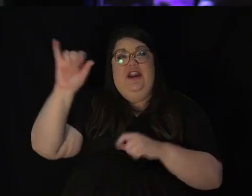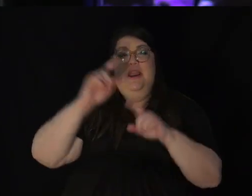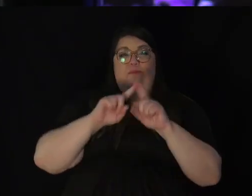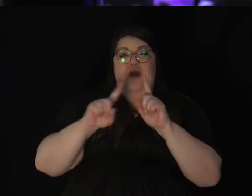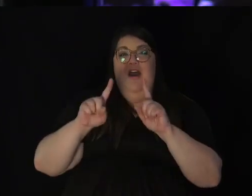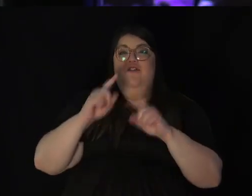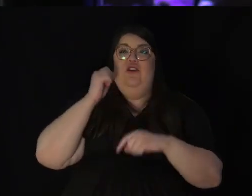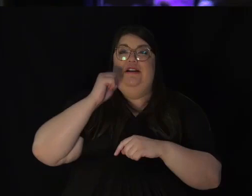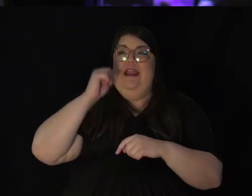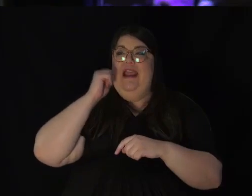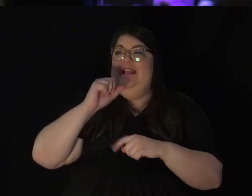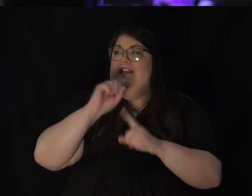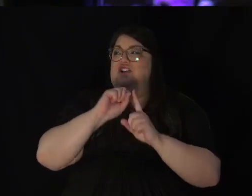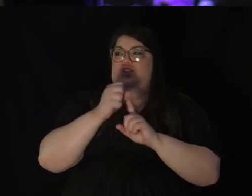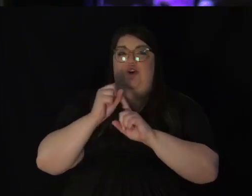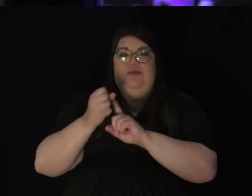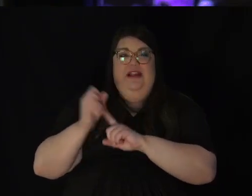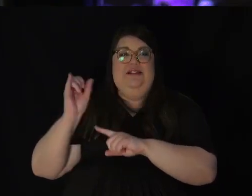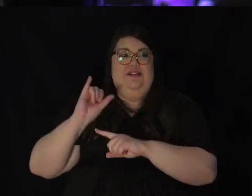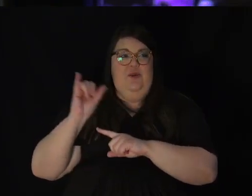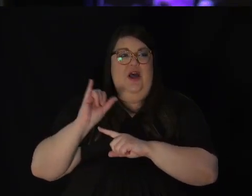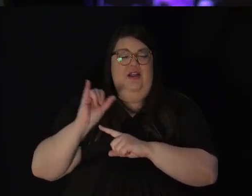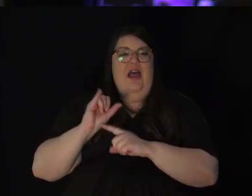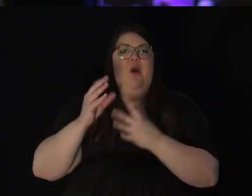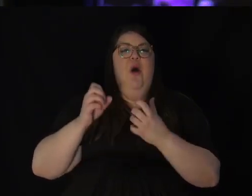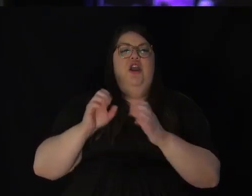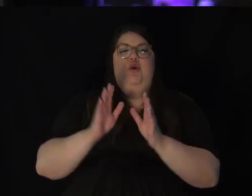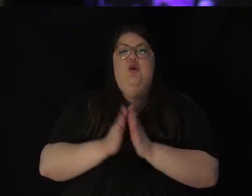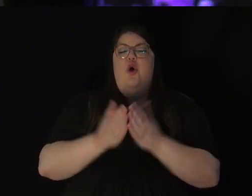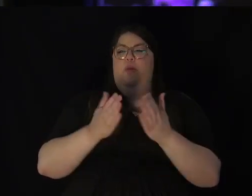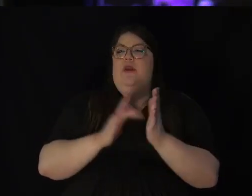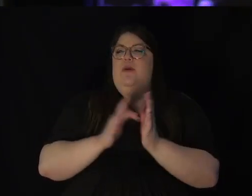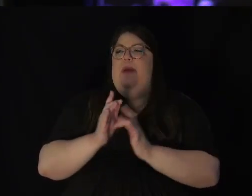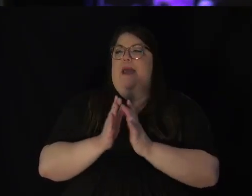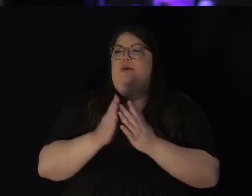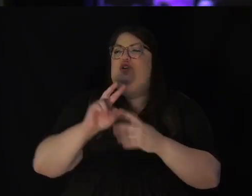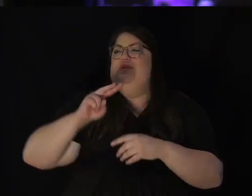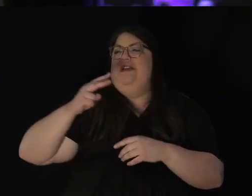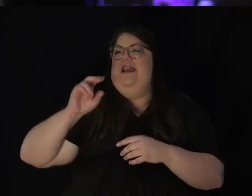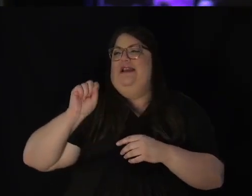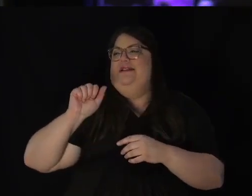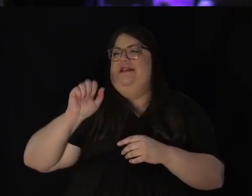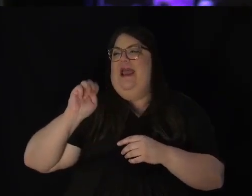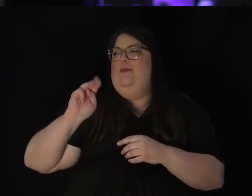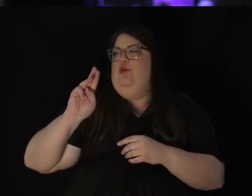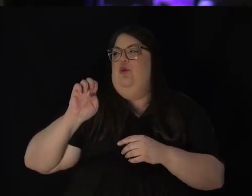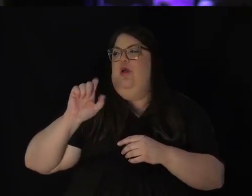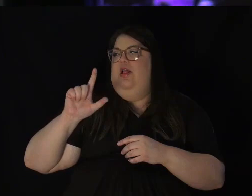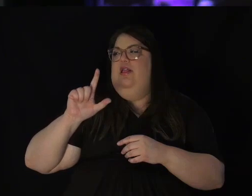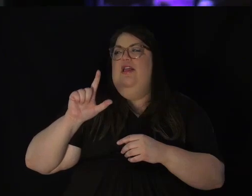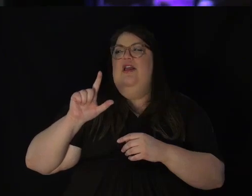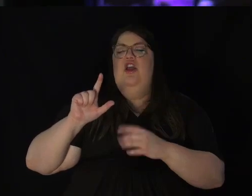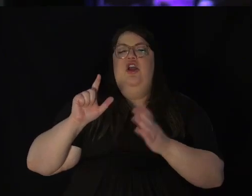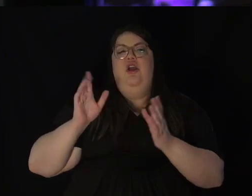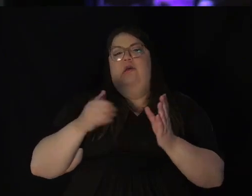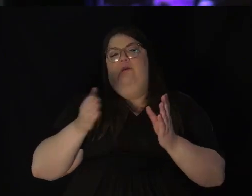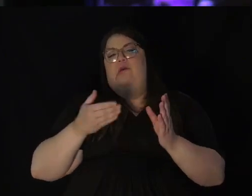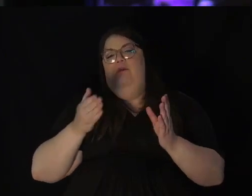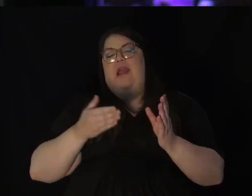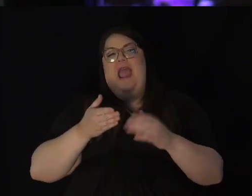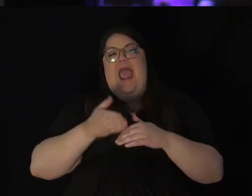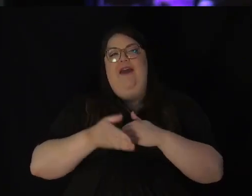for daily circumstances as well. I want you to turn your Bible to 2 Samuel. So you got to go forward a little bit after